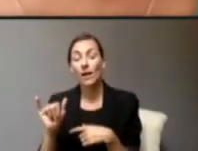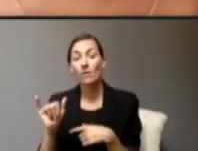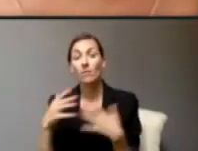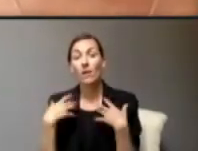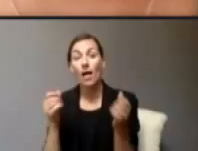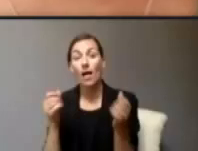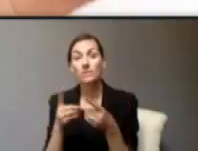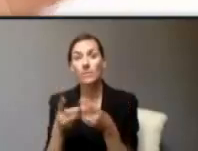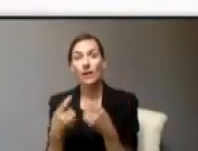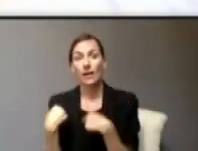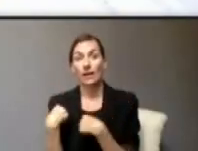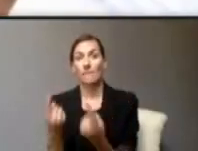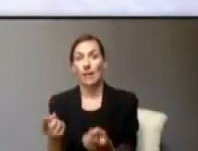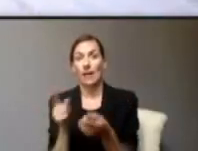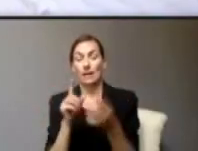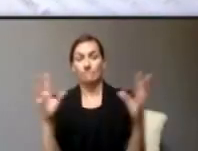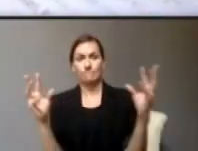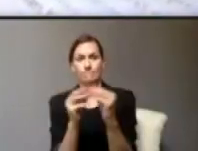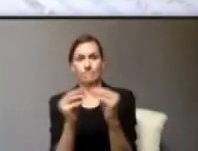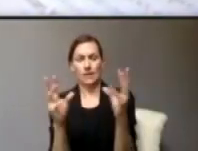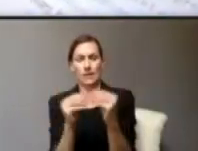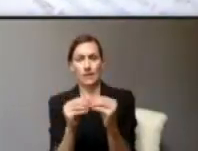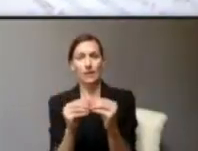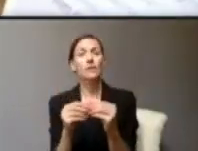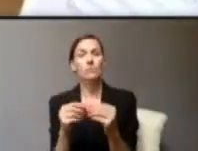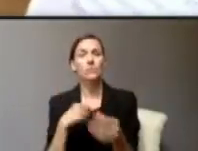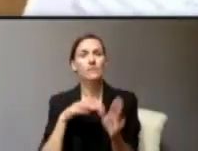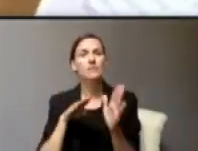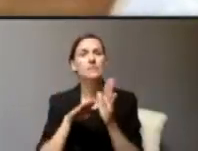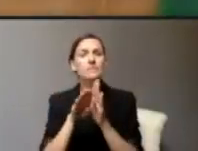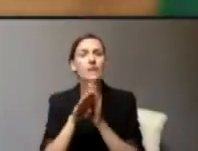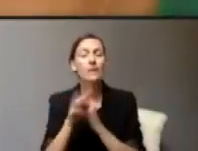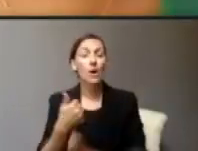and we've developed our own kind of return to school